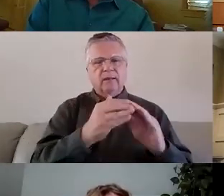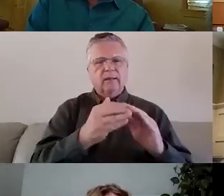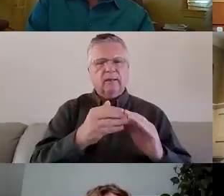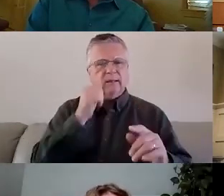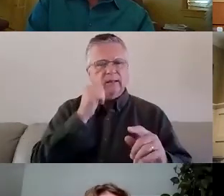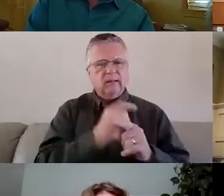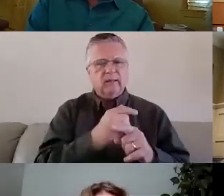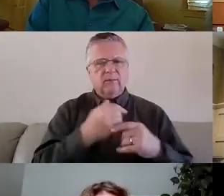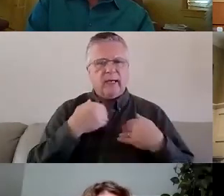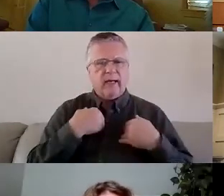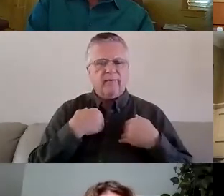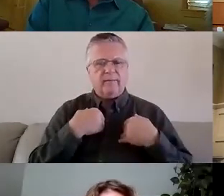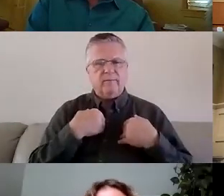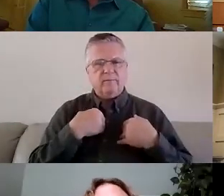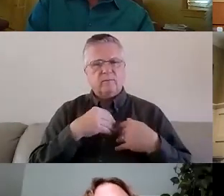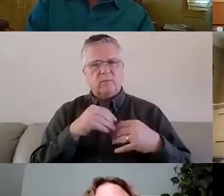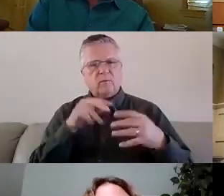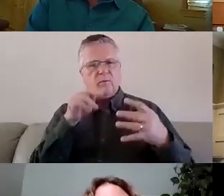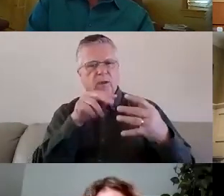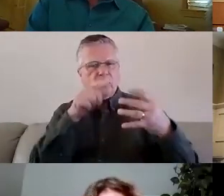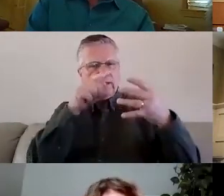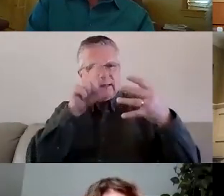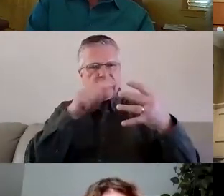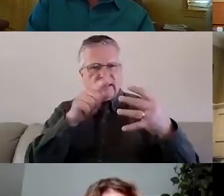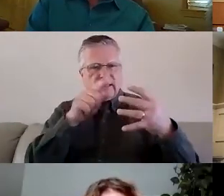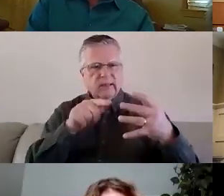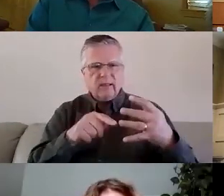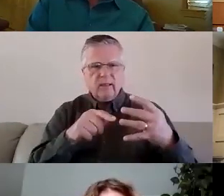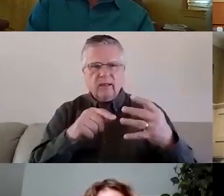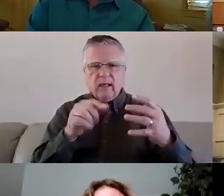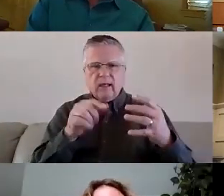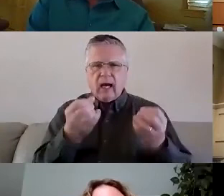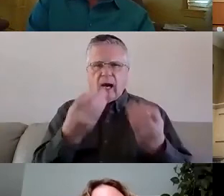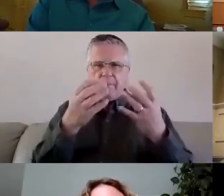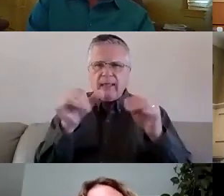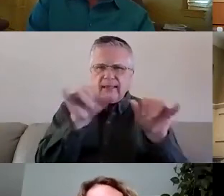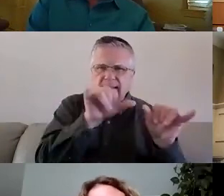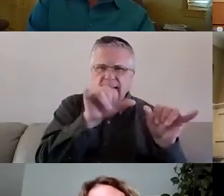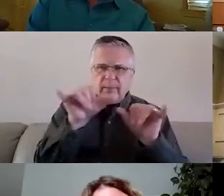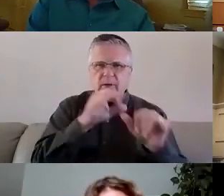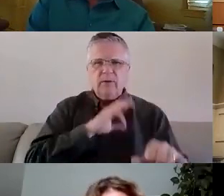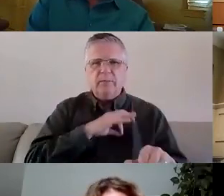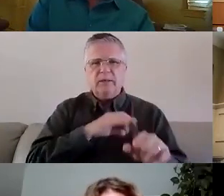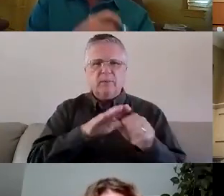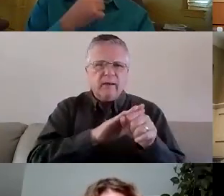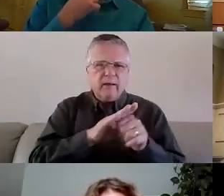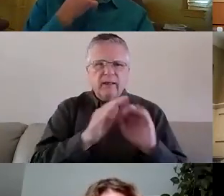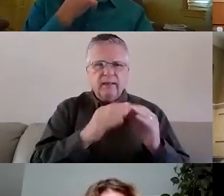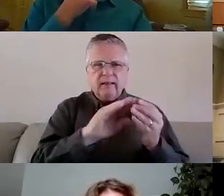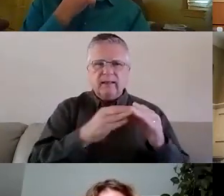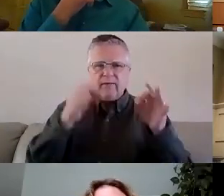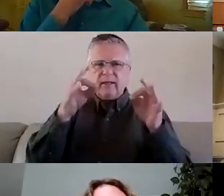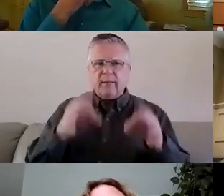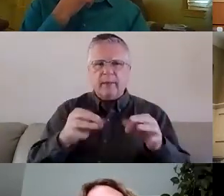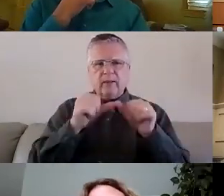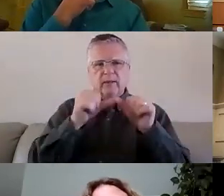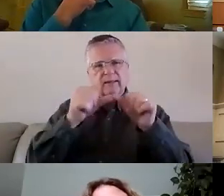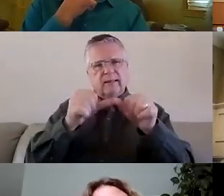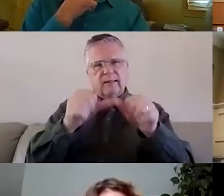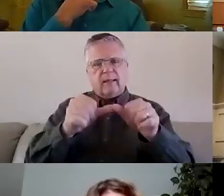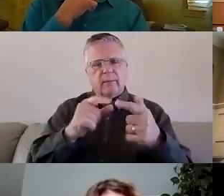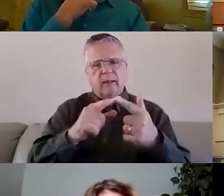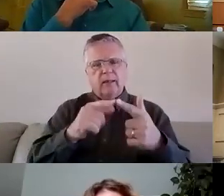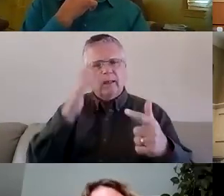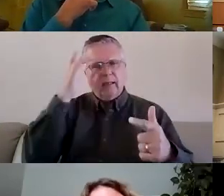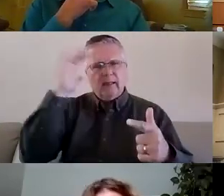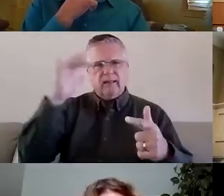together, it looks for things like similarity to the Pittsburgh region. Do these cities have a commitment to sustainability? Are they a smart city,